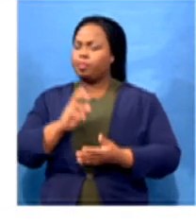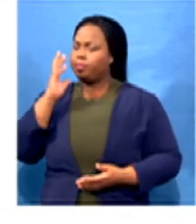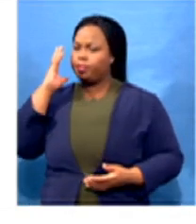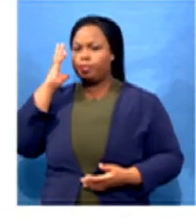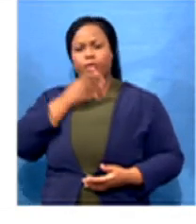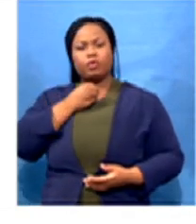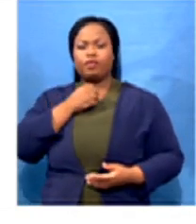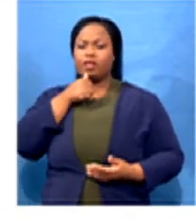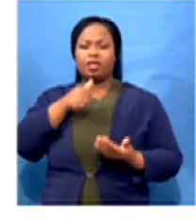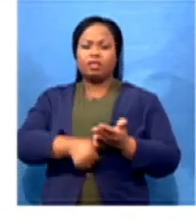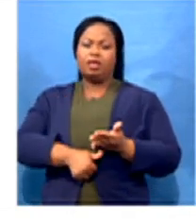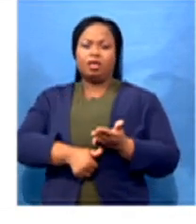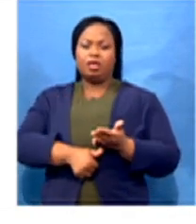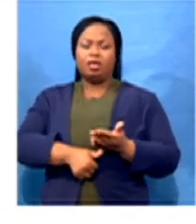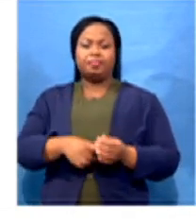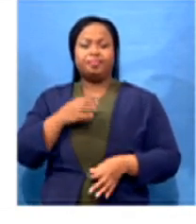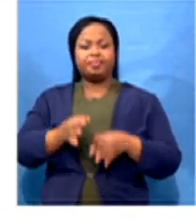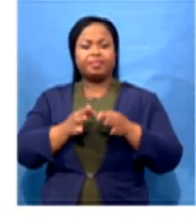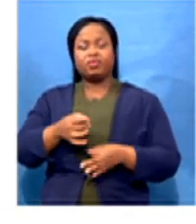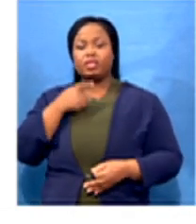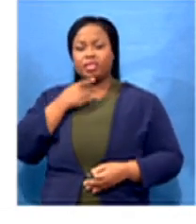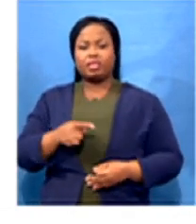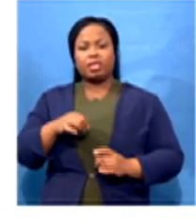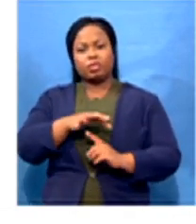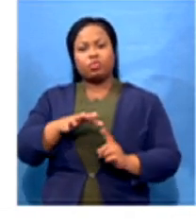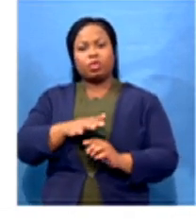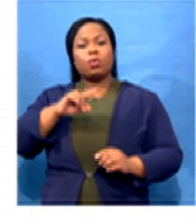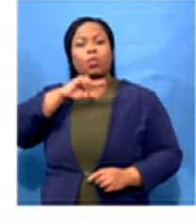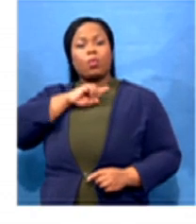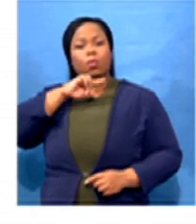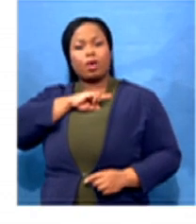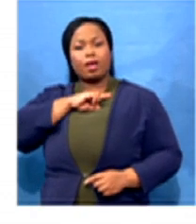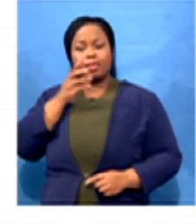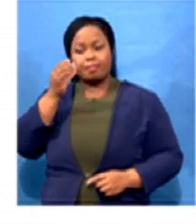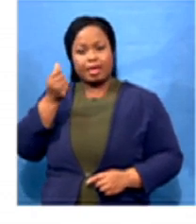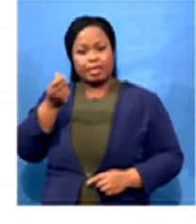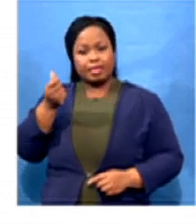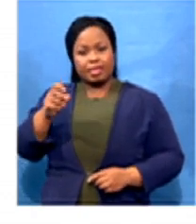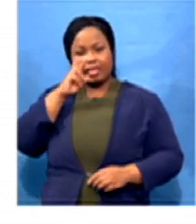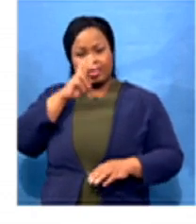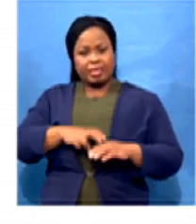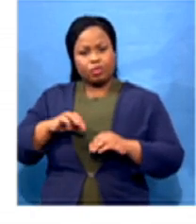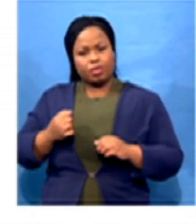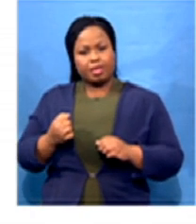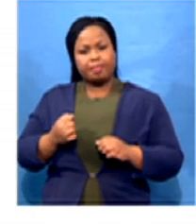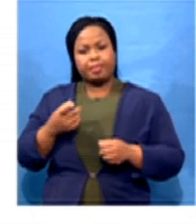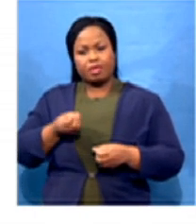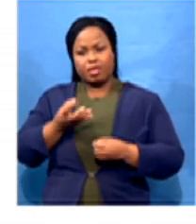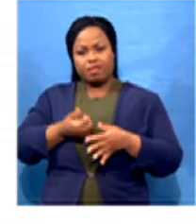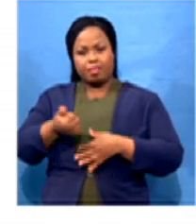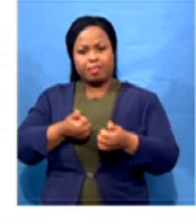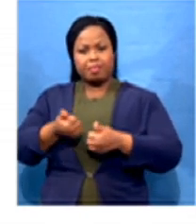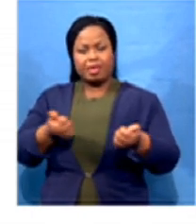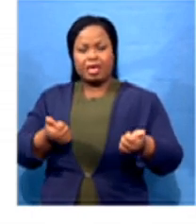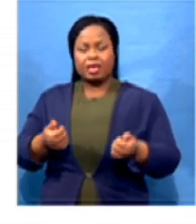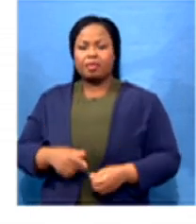letter in which she described the situation and why they need the money. And I would be hard-pressed to be bitter